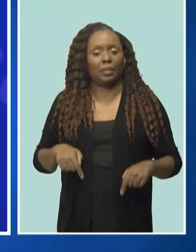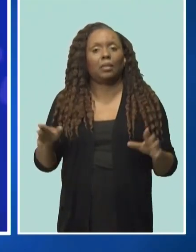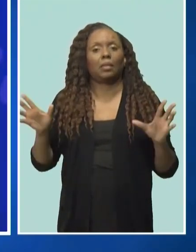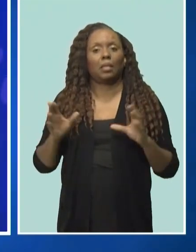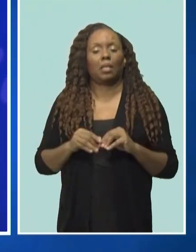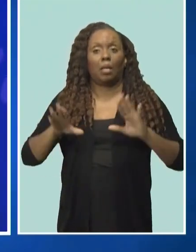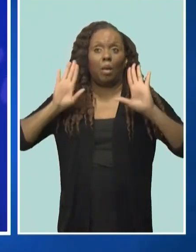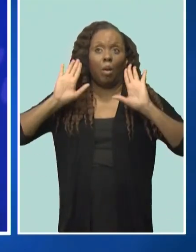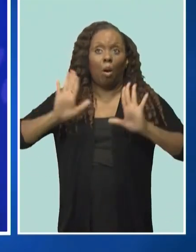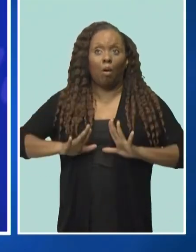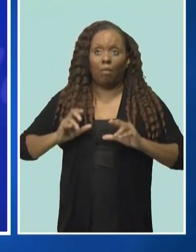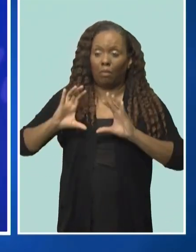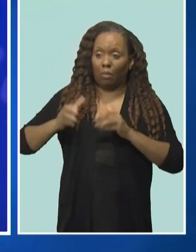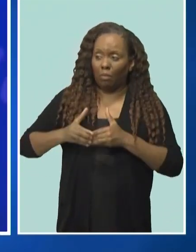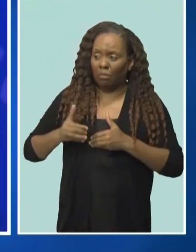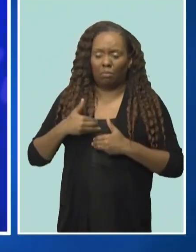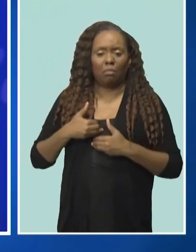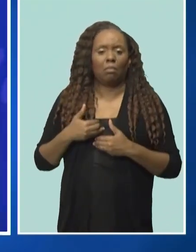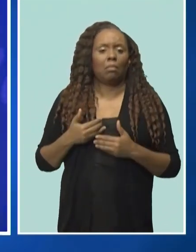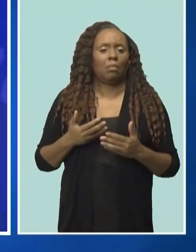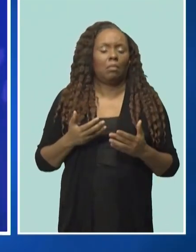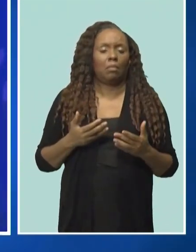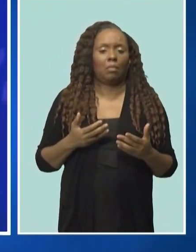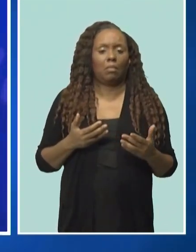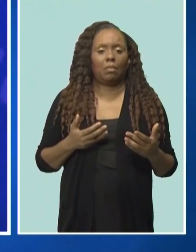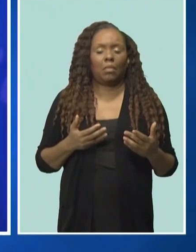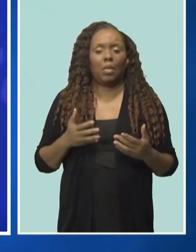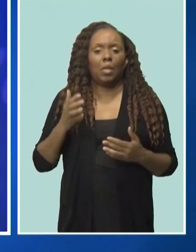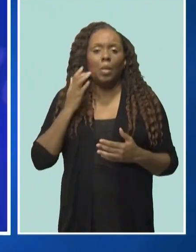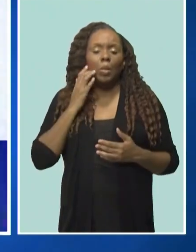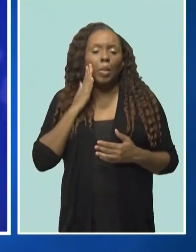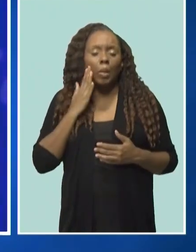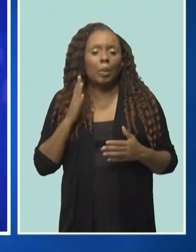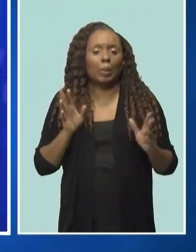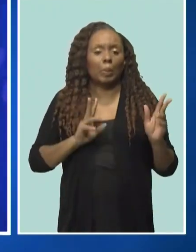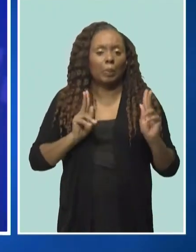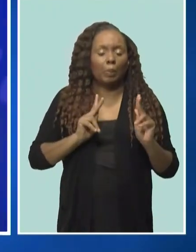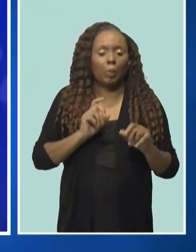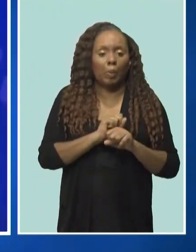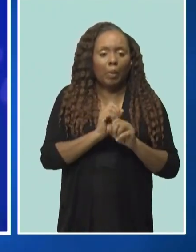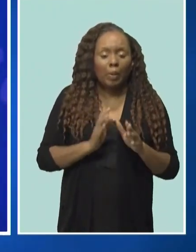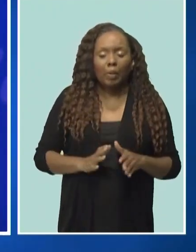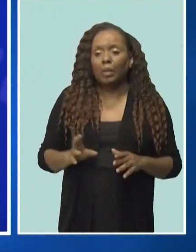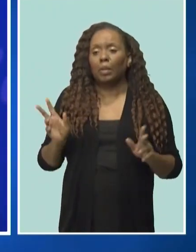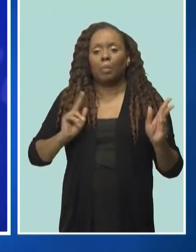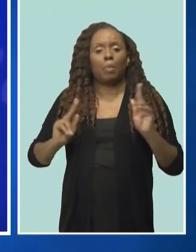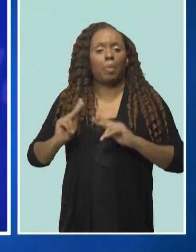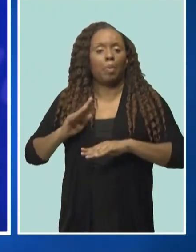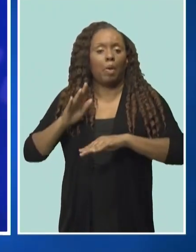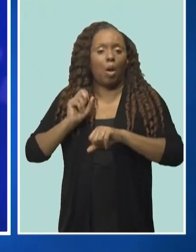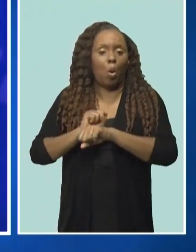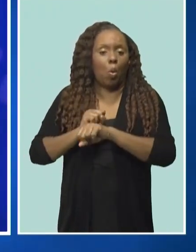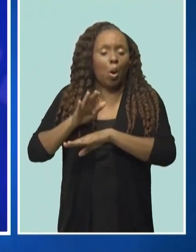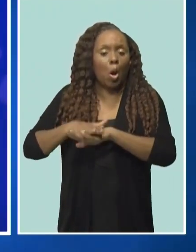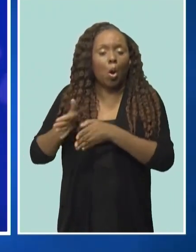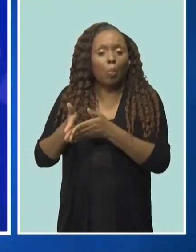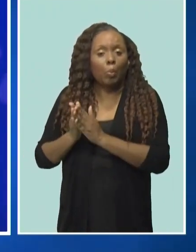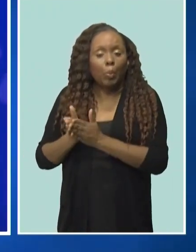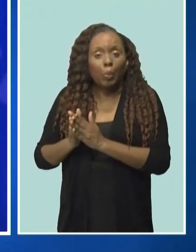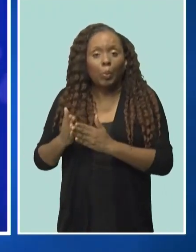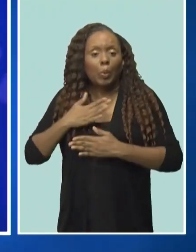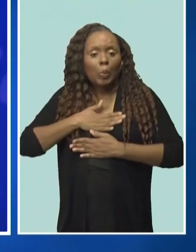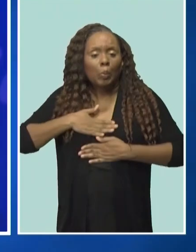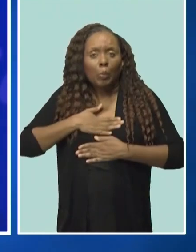group. We've got DMCs, we've got hotels and resorts, we have cruise lines, we have